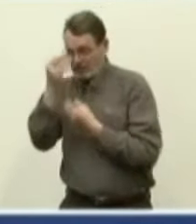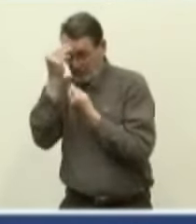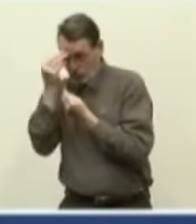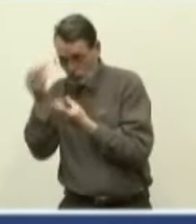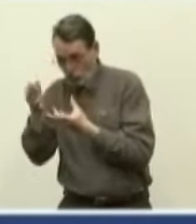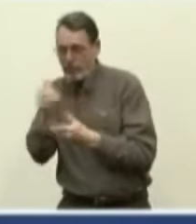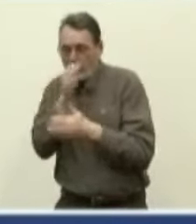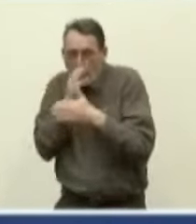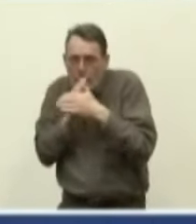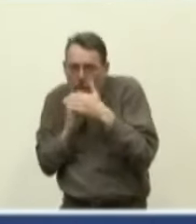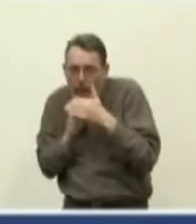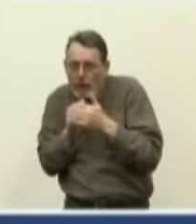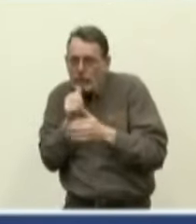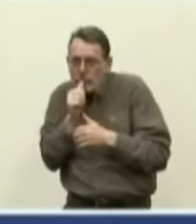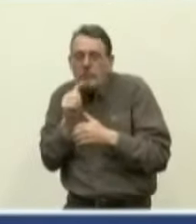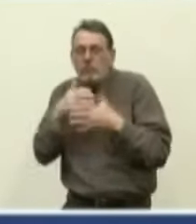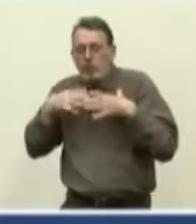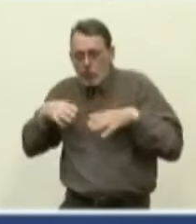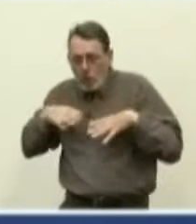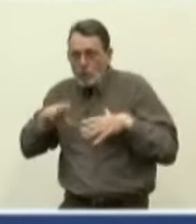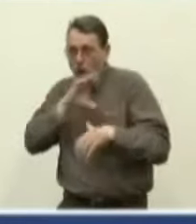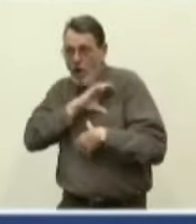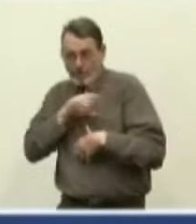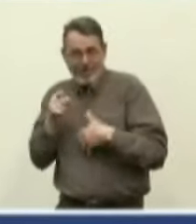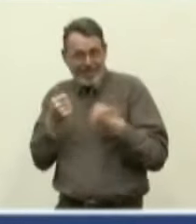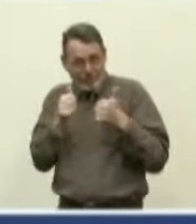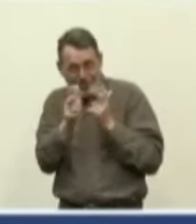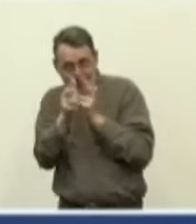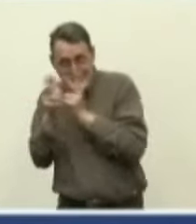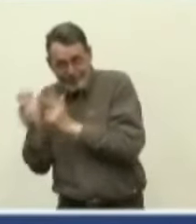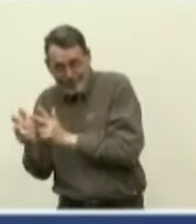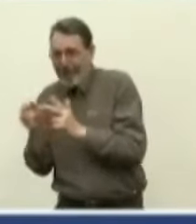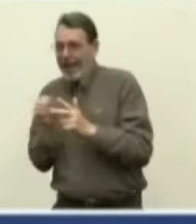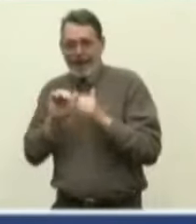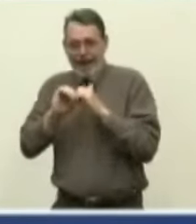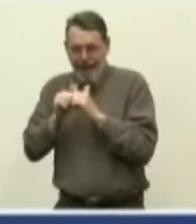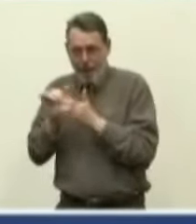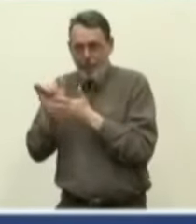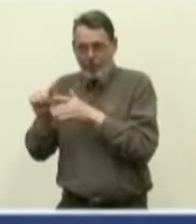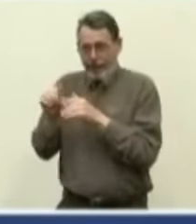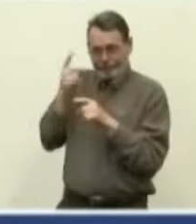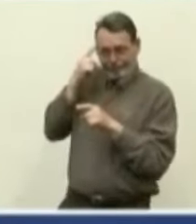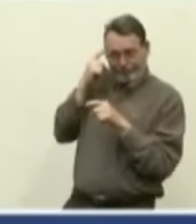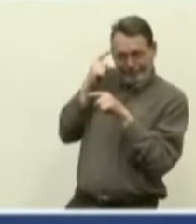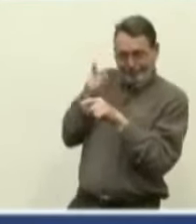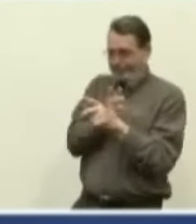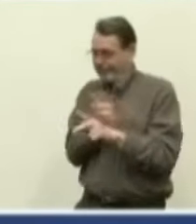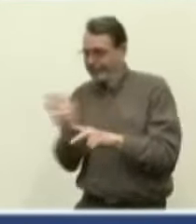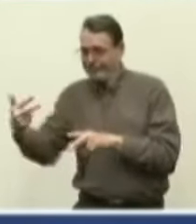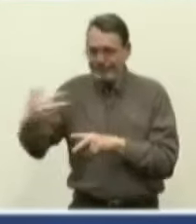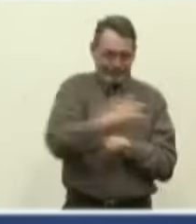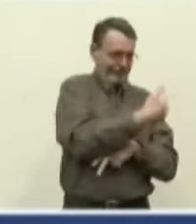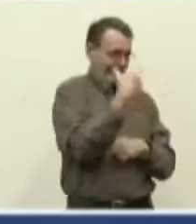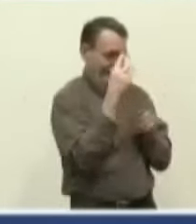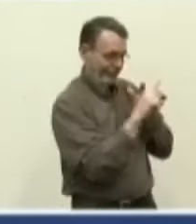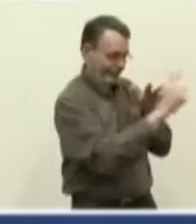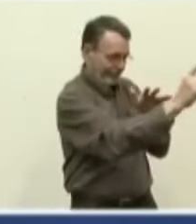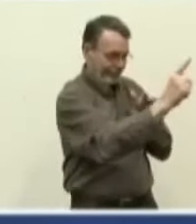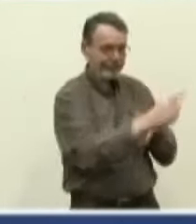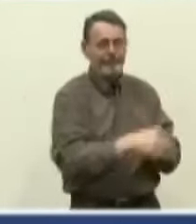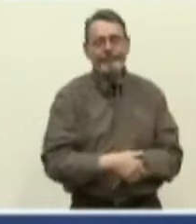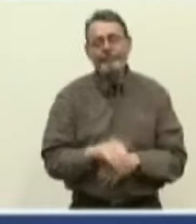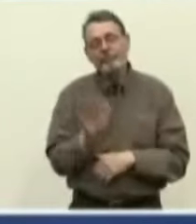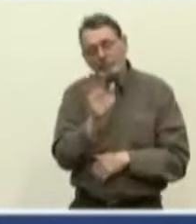plainclothes officers of the traffic stop attempt and the evasive maneuvers by the suspect's vehicle driver.